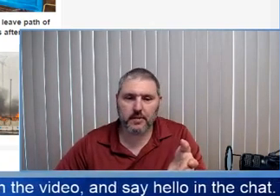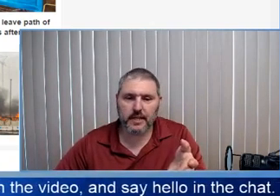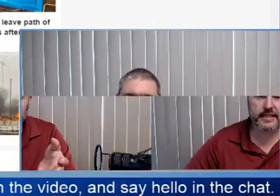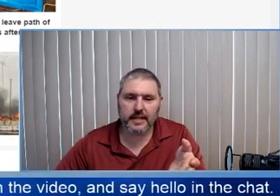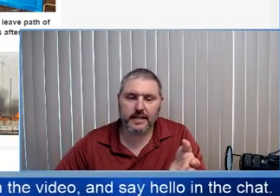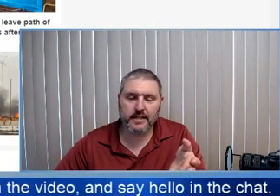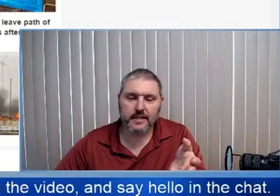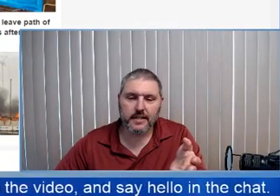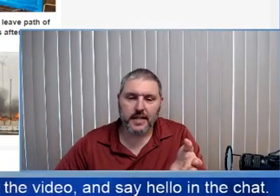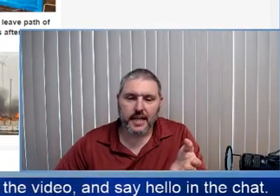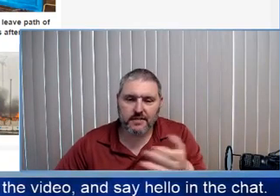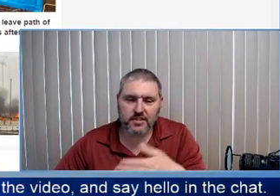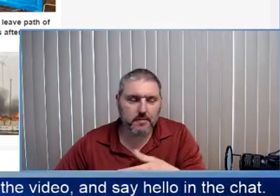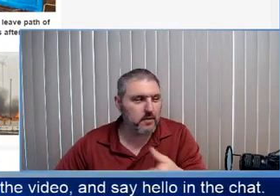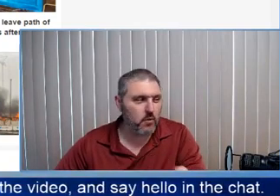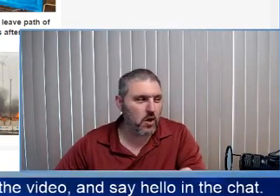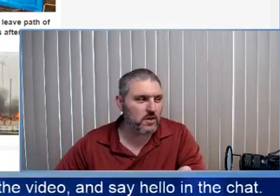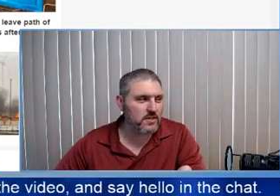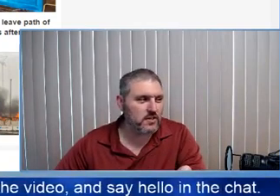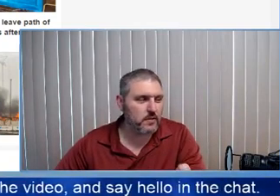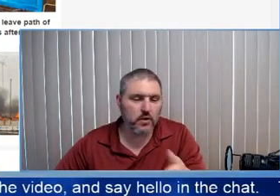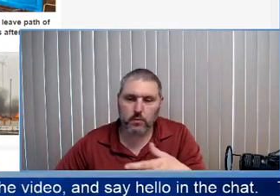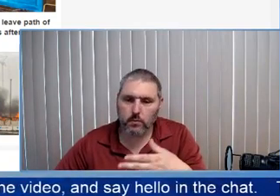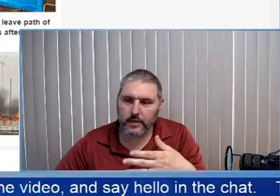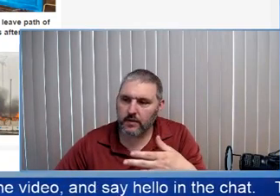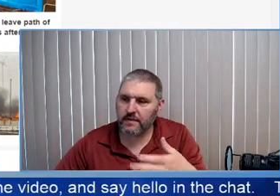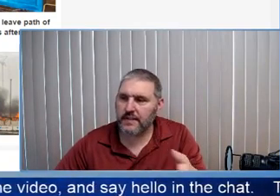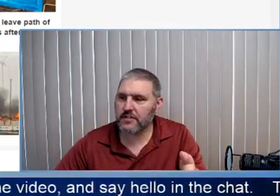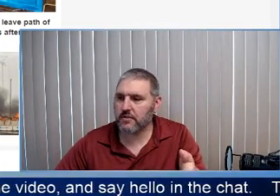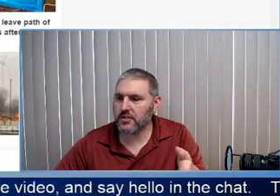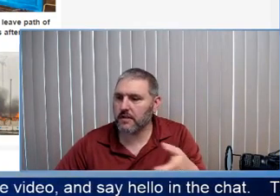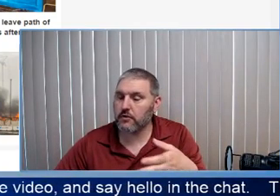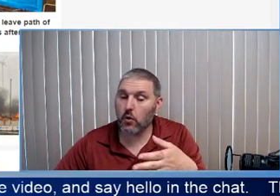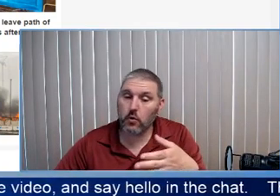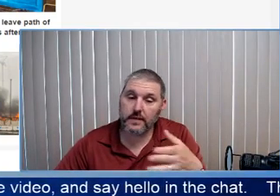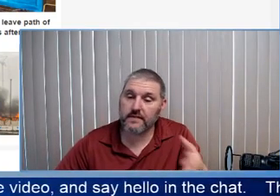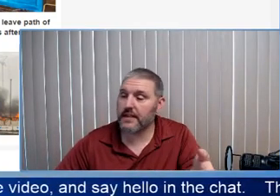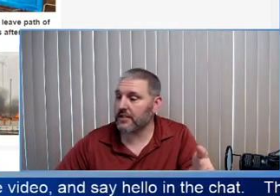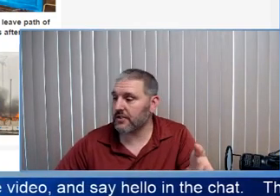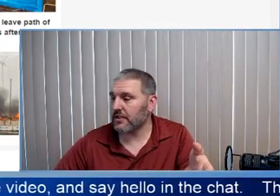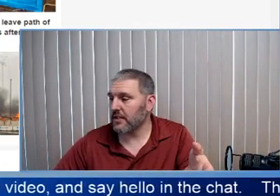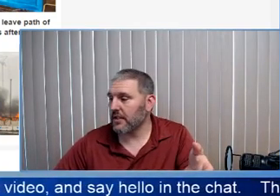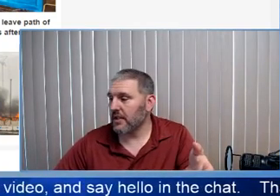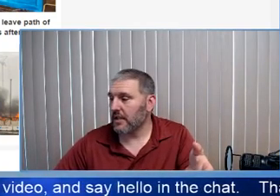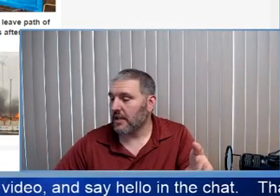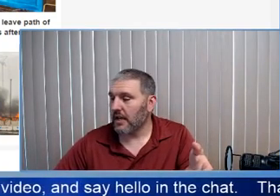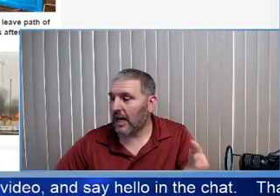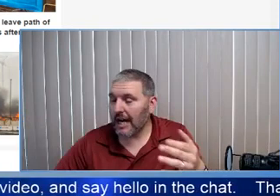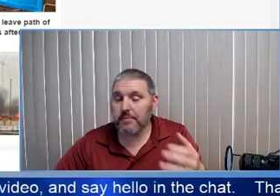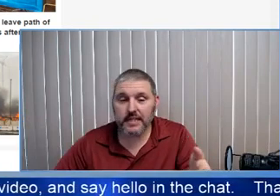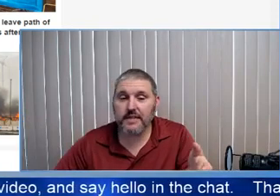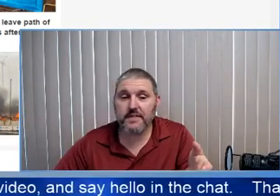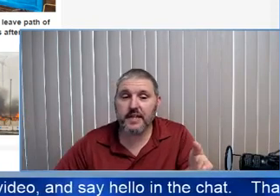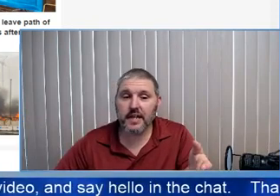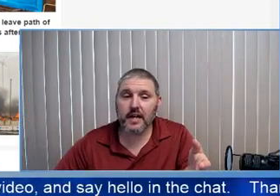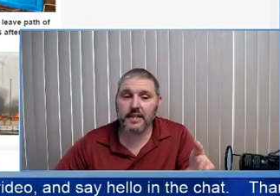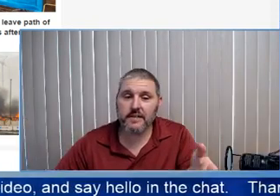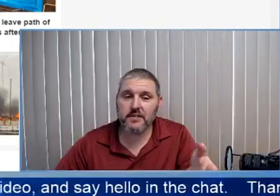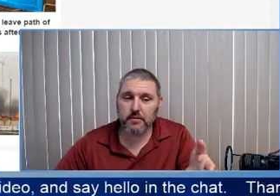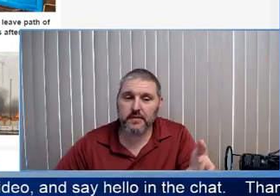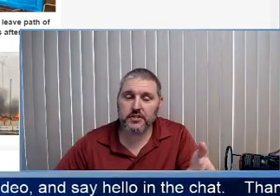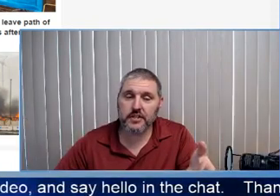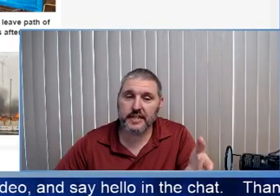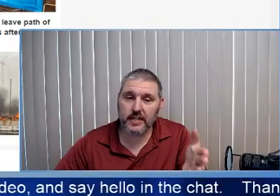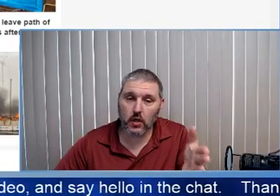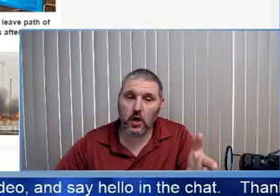with people like that. If somebody wrongs us, we don't avenge ourselves or revenge. I believe that God